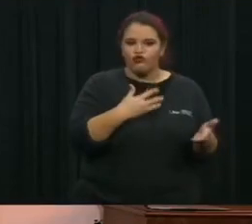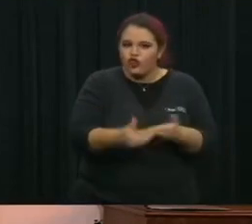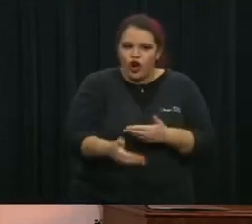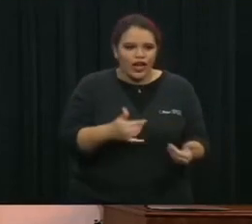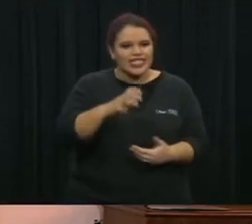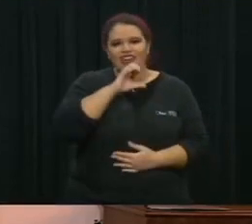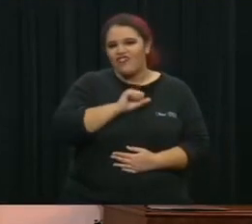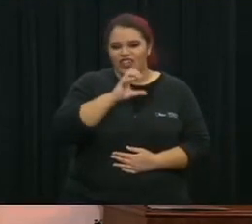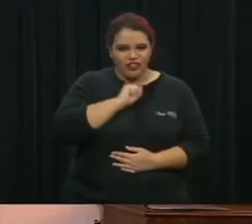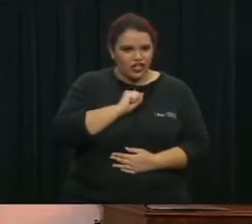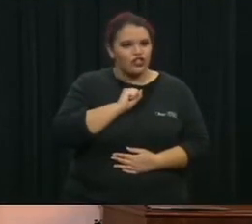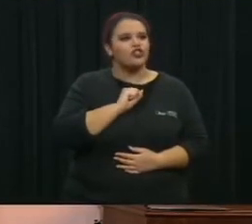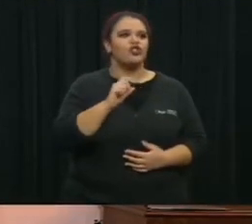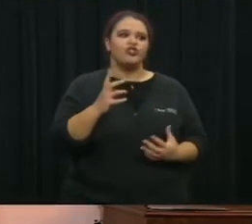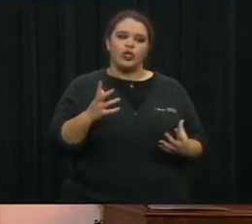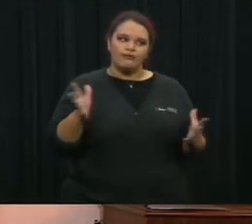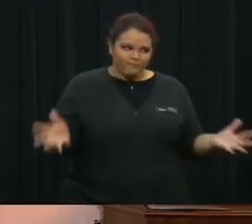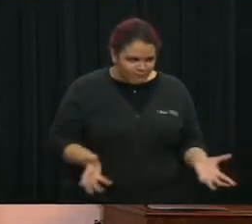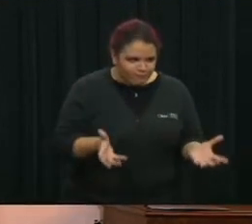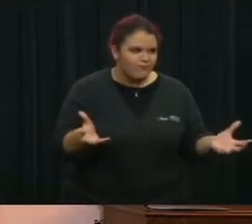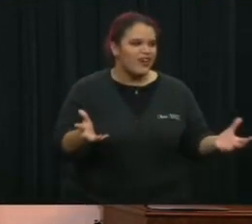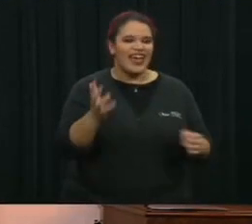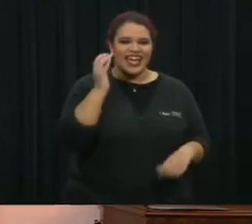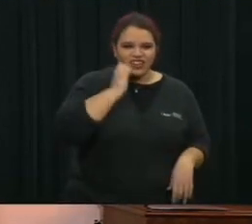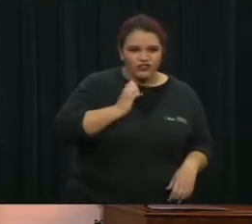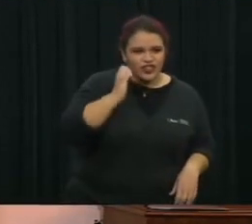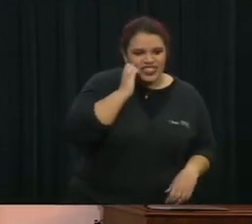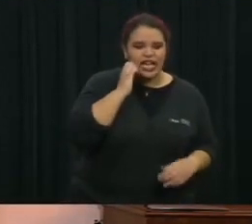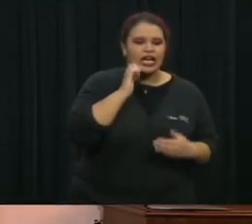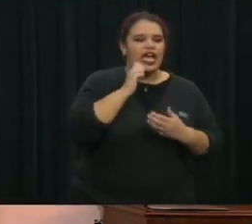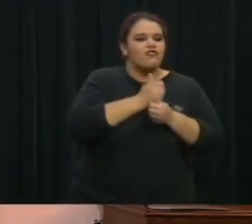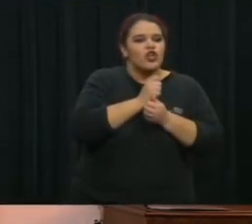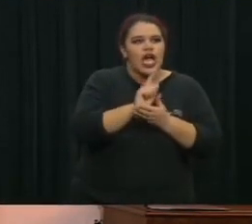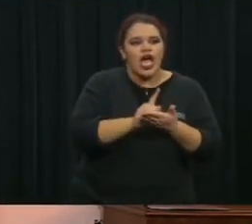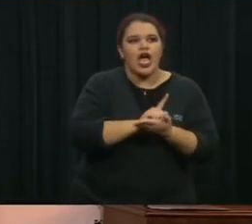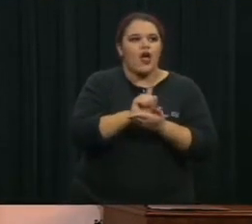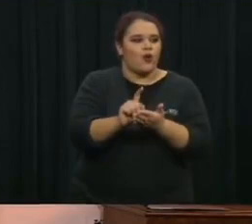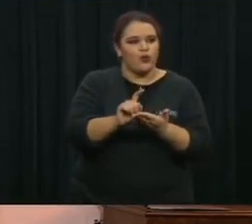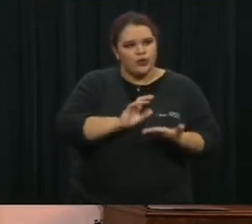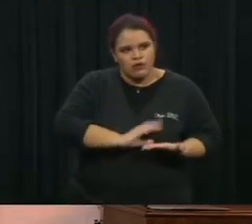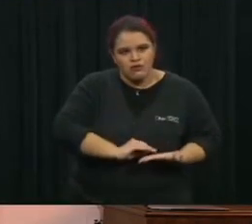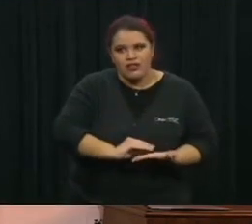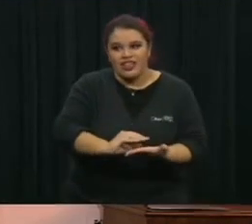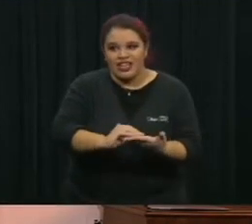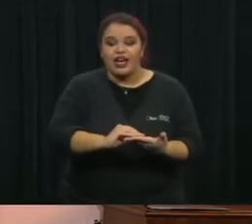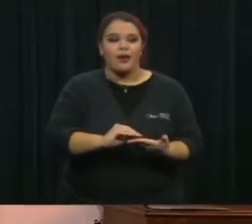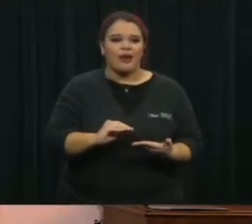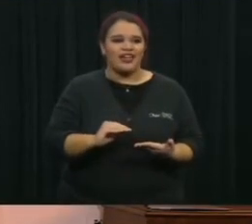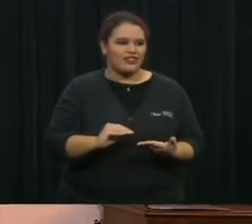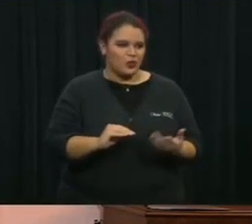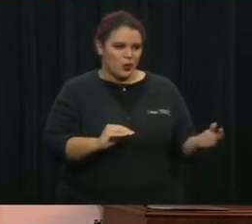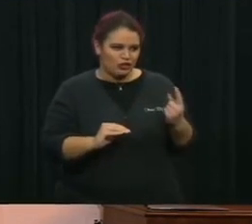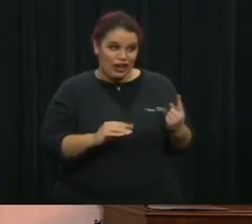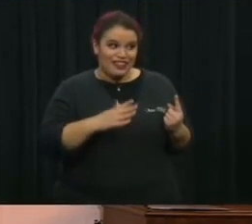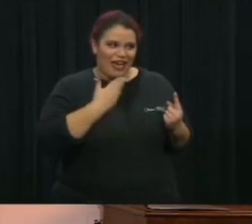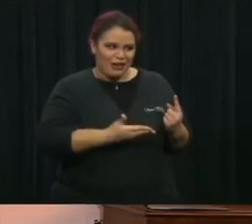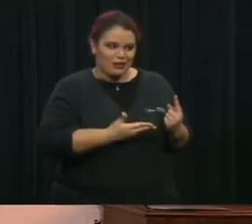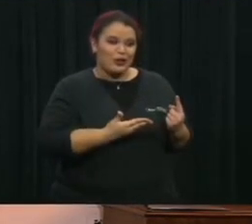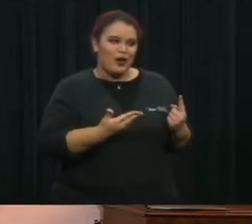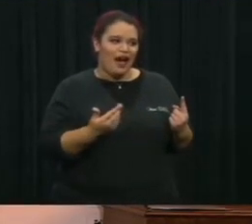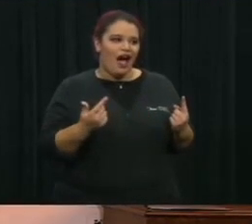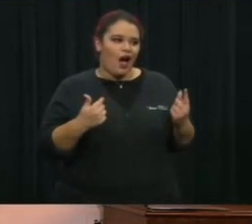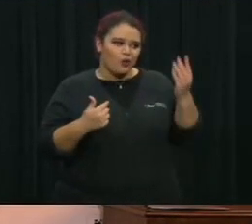that seriously, knowing that we'll learn more every day, every hour about this. So thank you for that question, though. I'll be with you when we find the